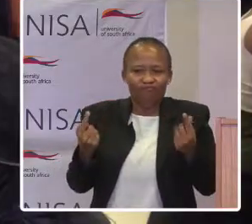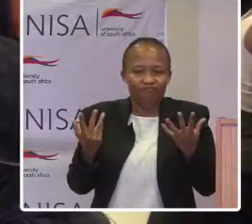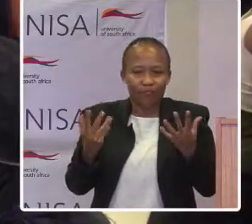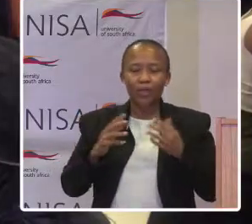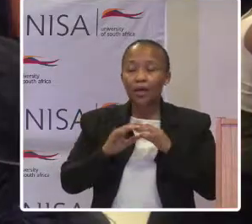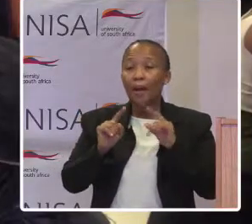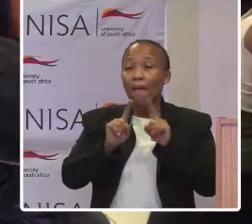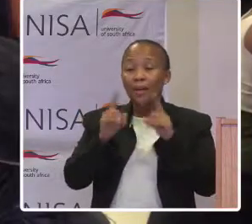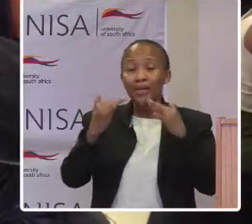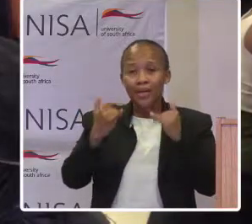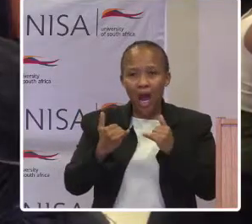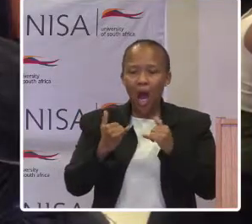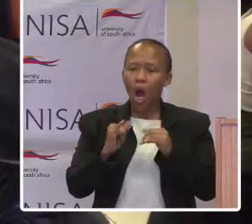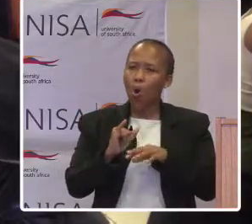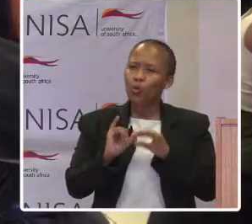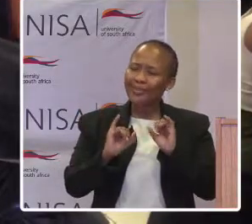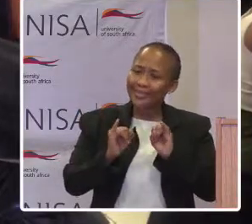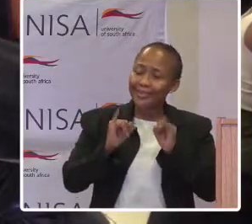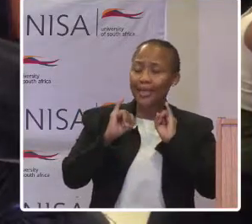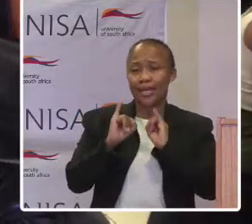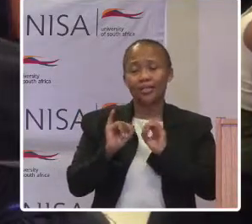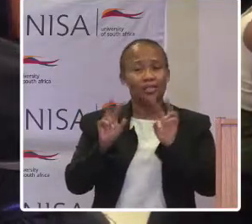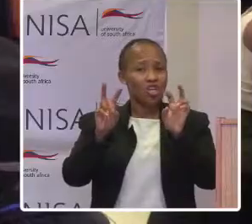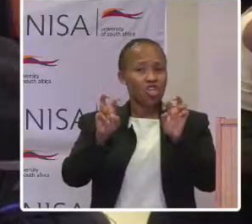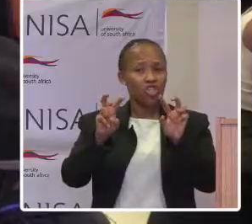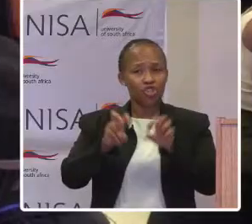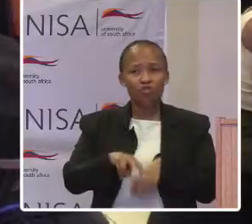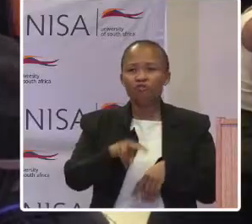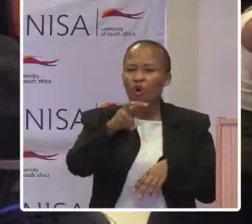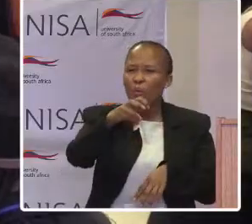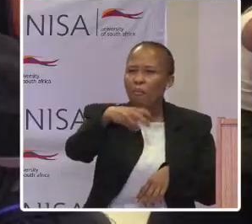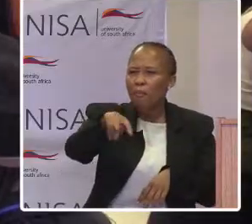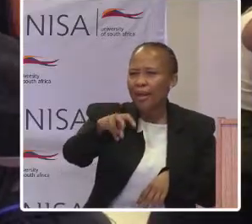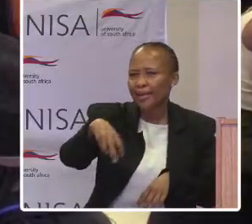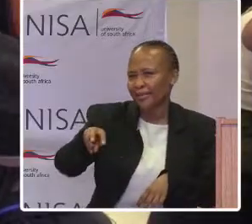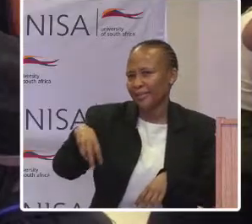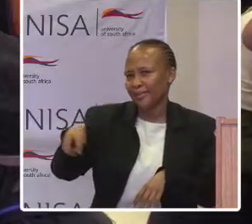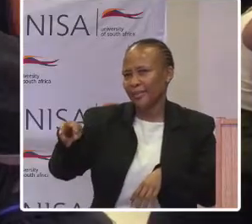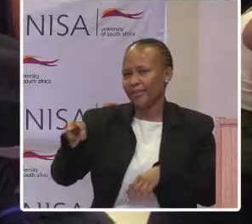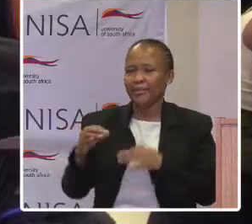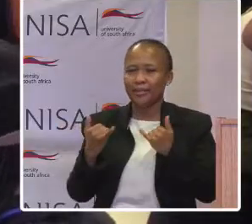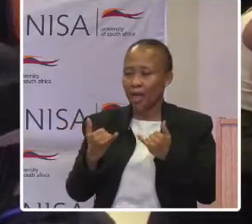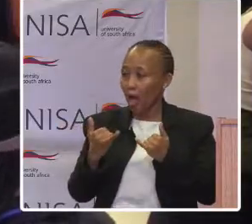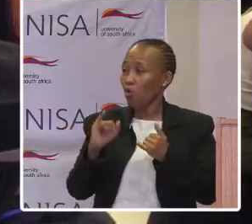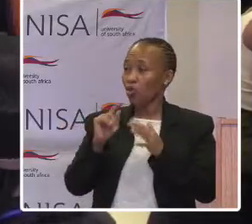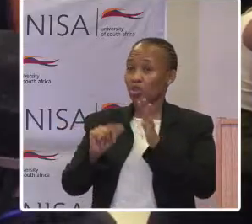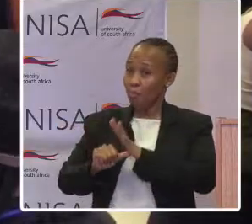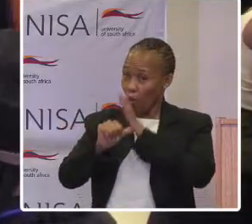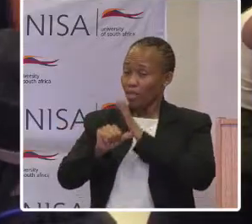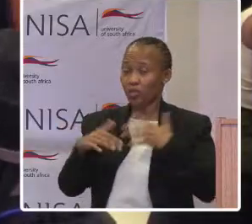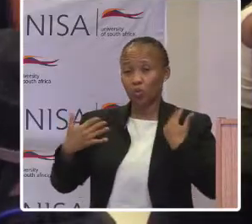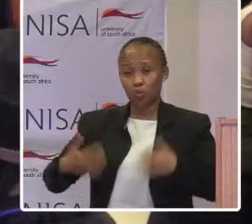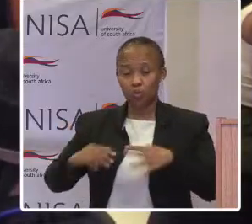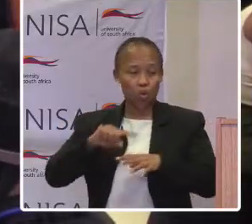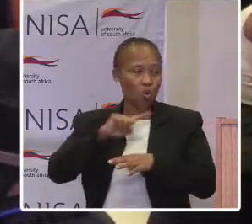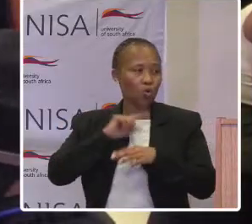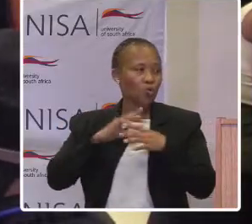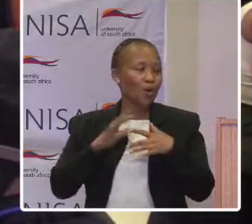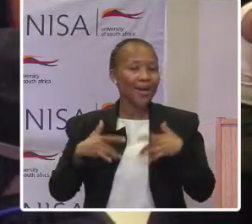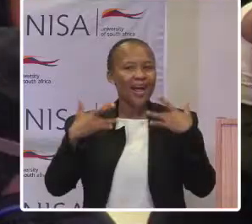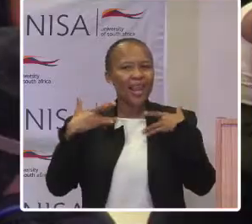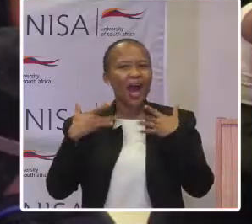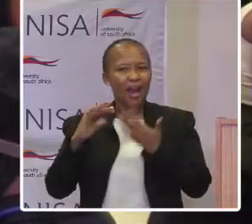with serious issues of mobility, air mobility, which is critical to save lives. So what are